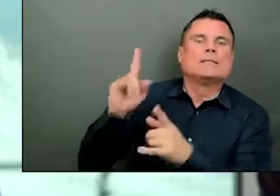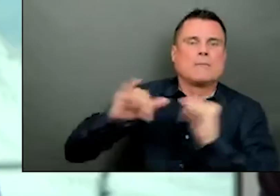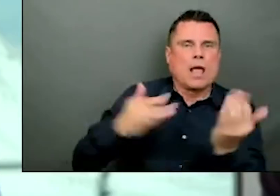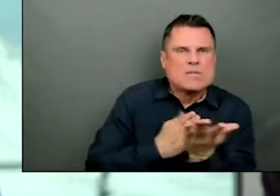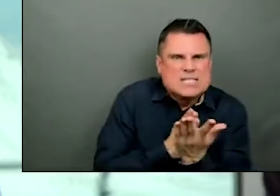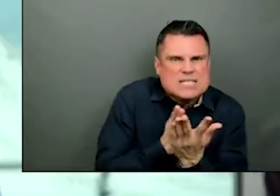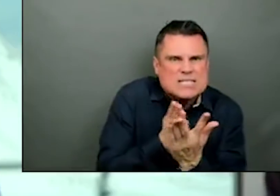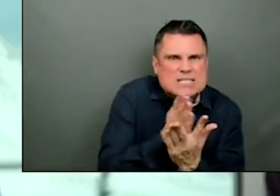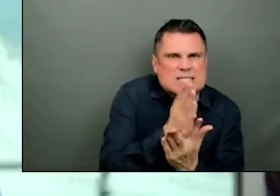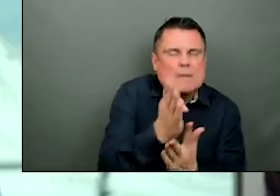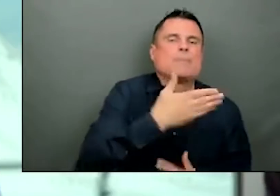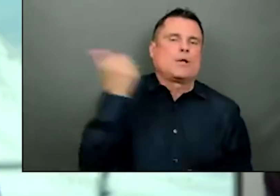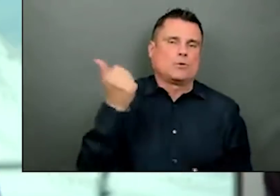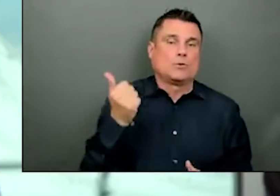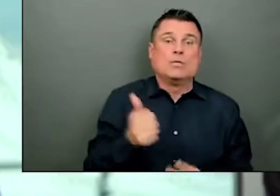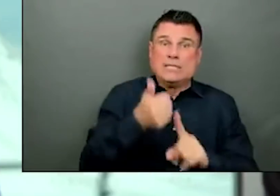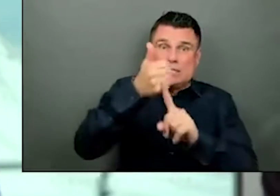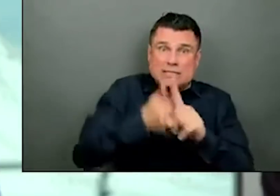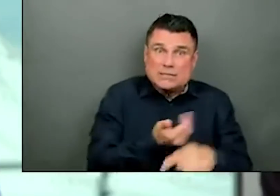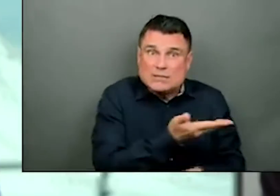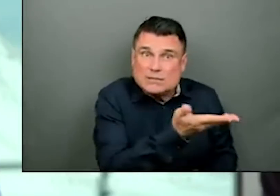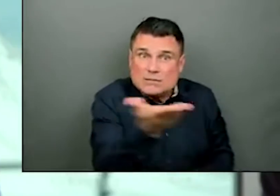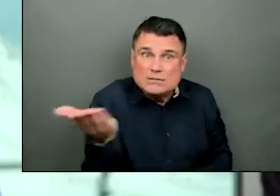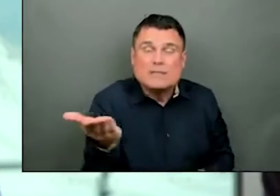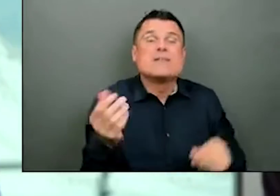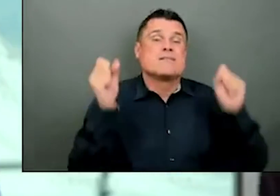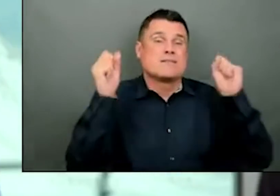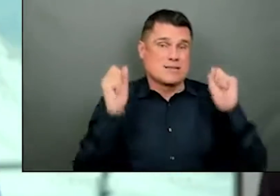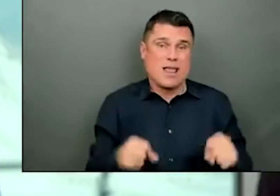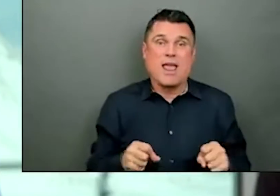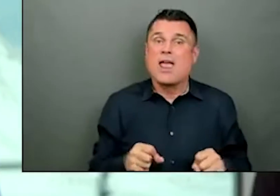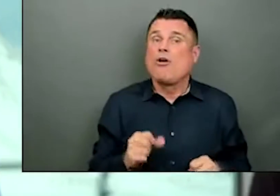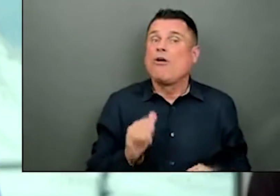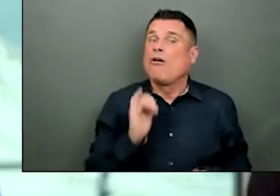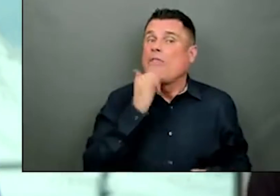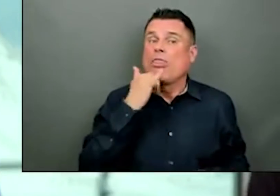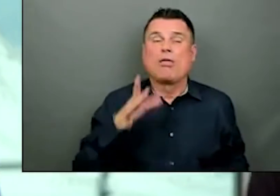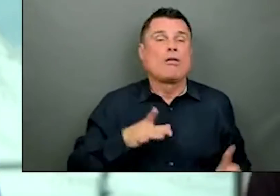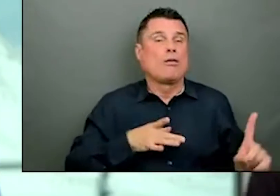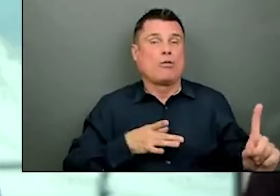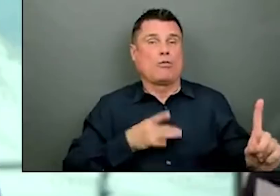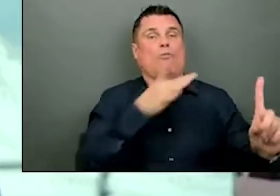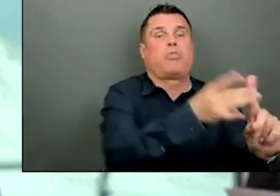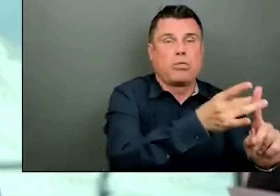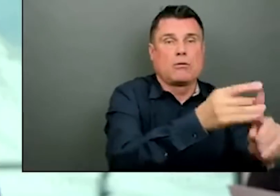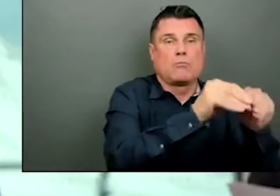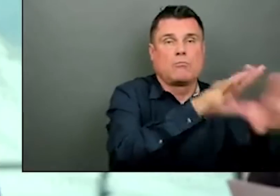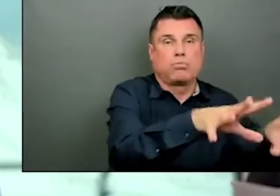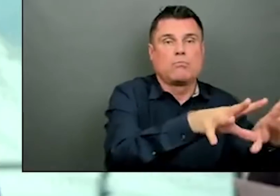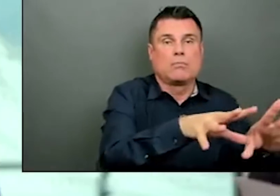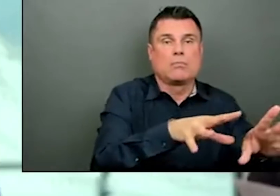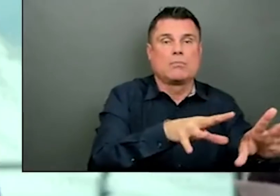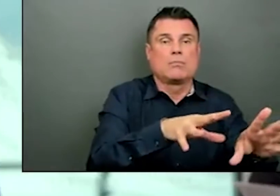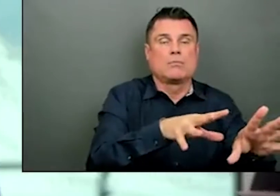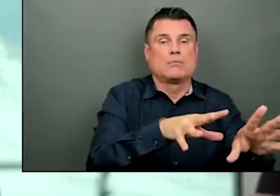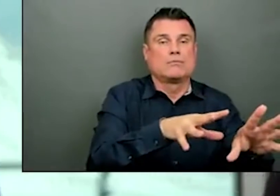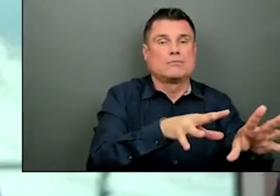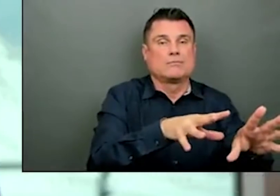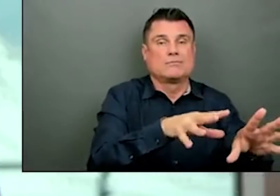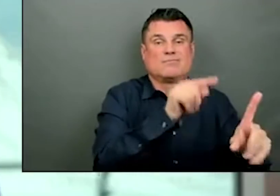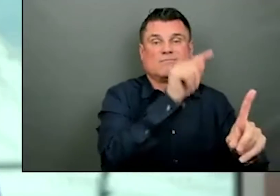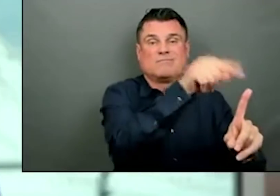COVID-19, and we all have the same ability to stop the spread, and we know what to do. Staying